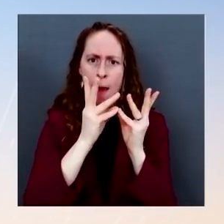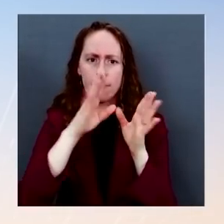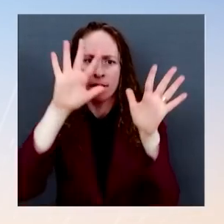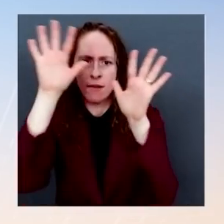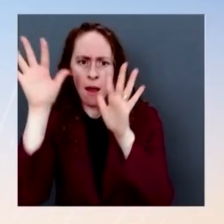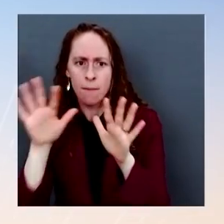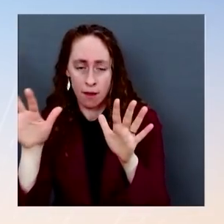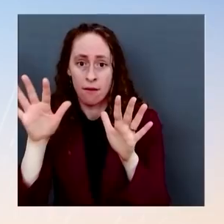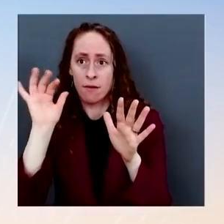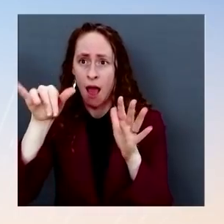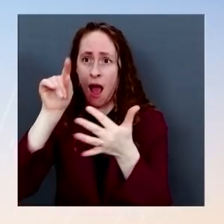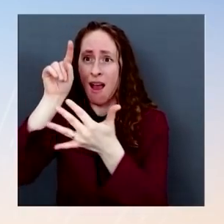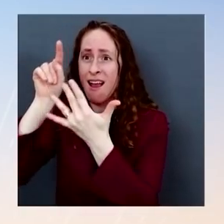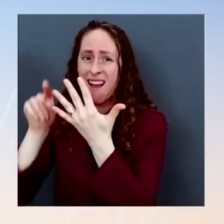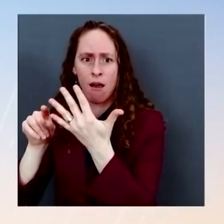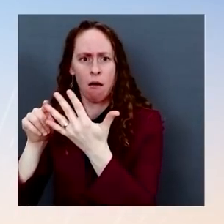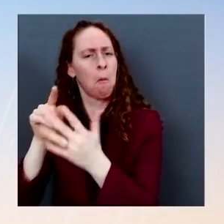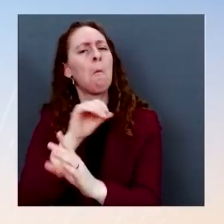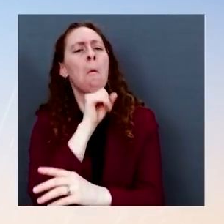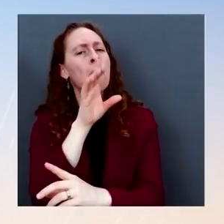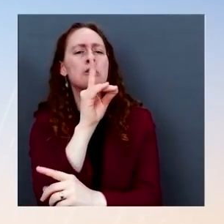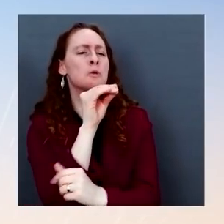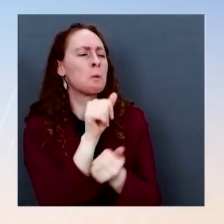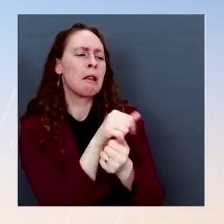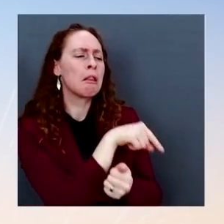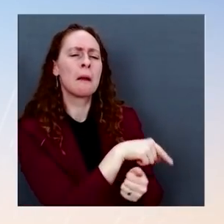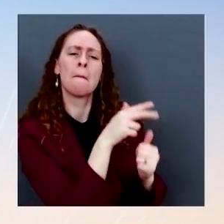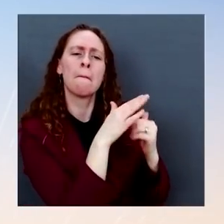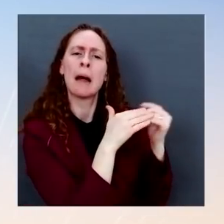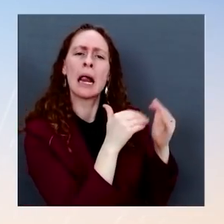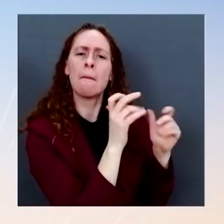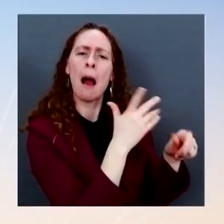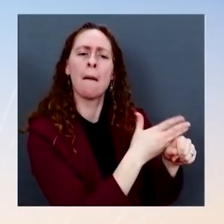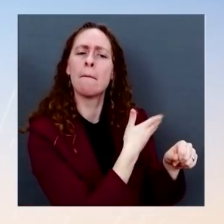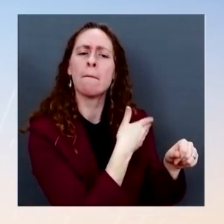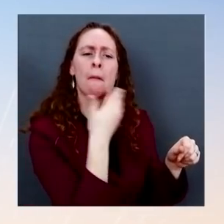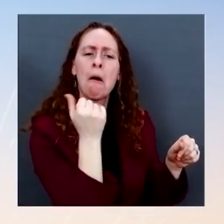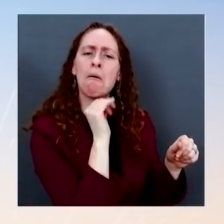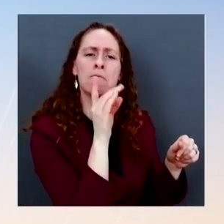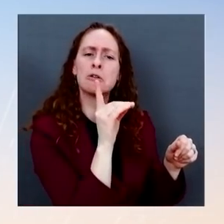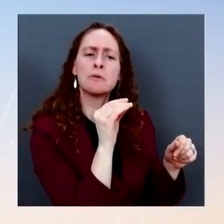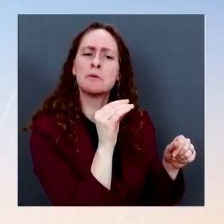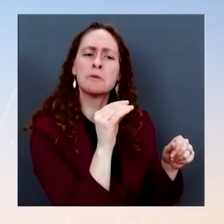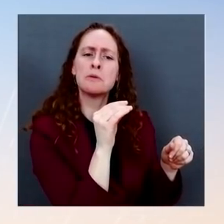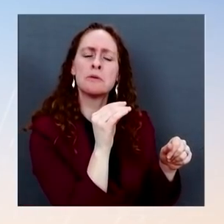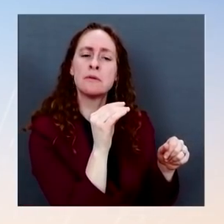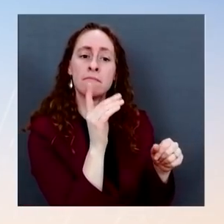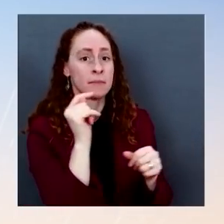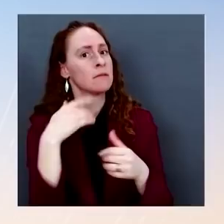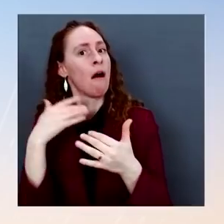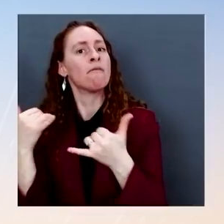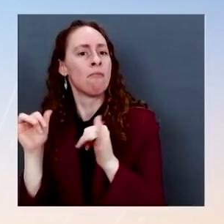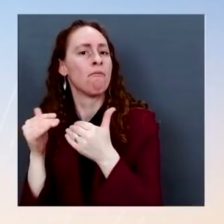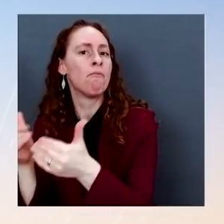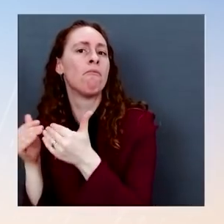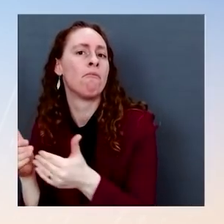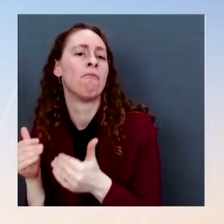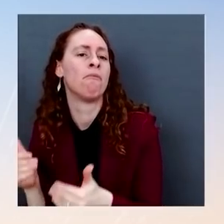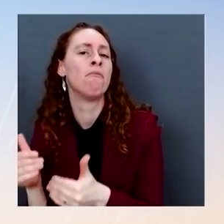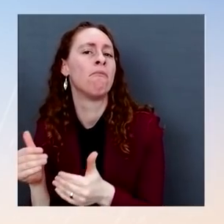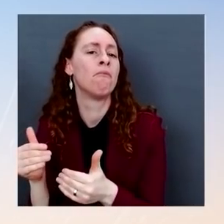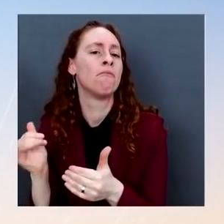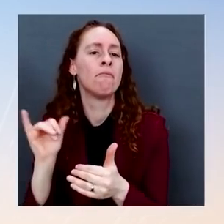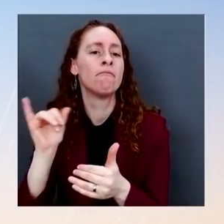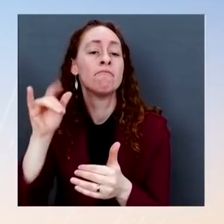help take steps forward, including the largest investment in passenger rail, helping reduce GHG emissions, building a national network of EV